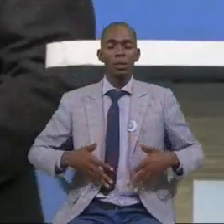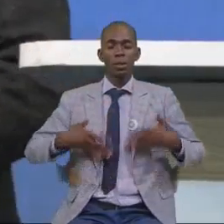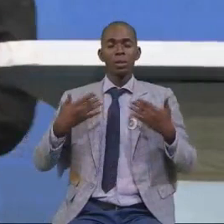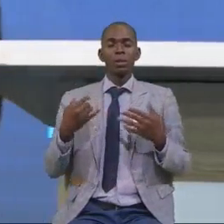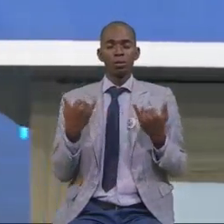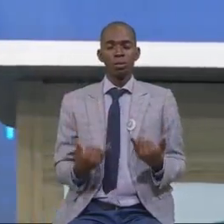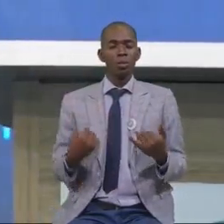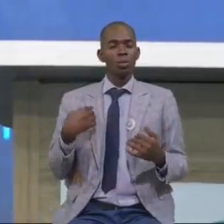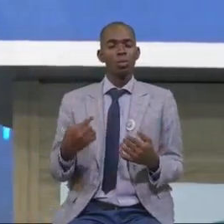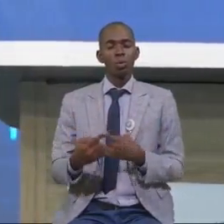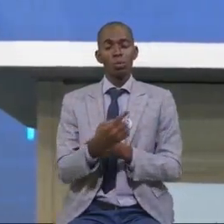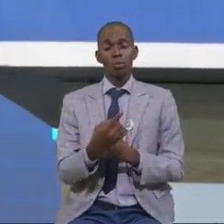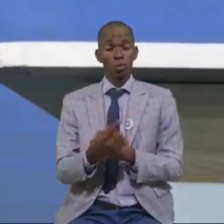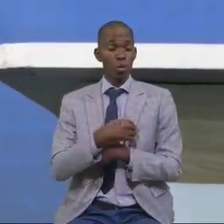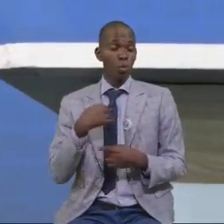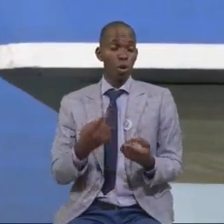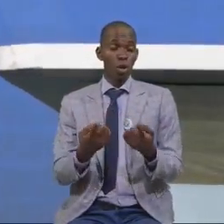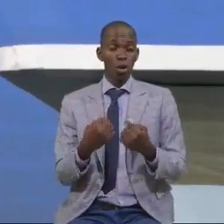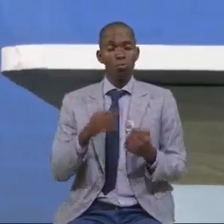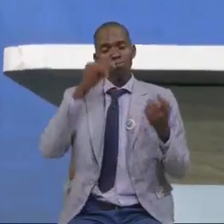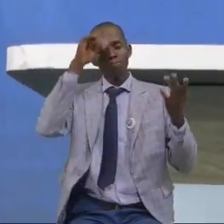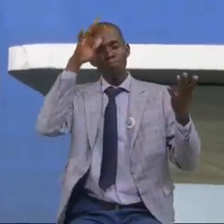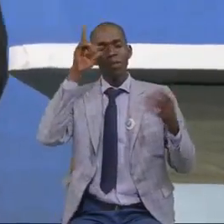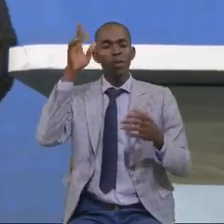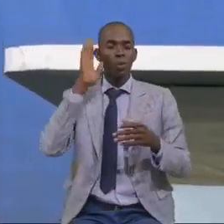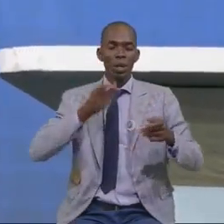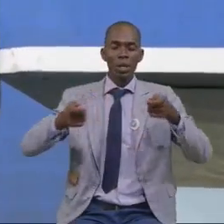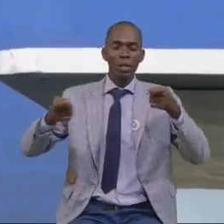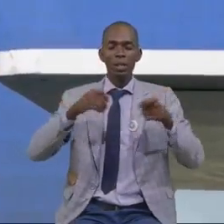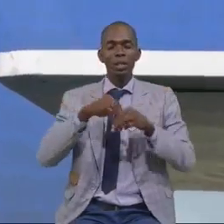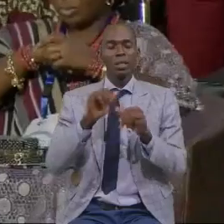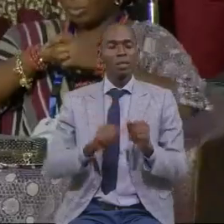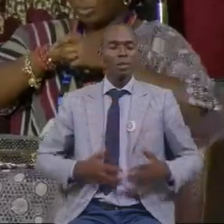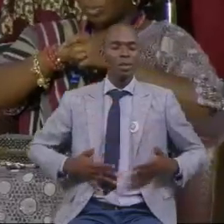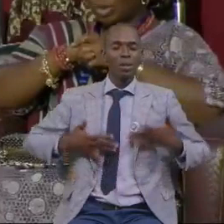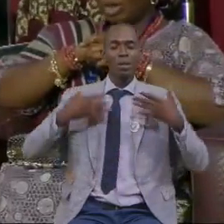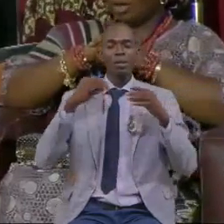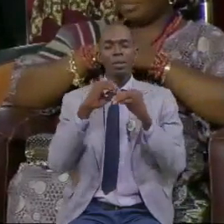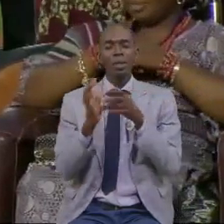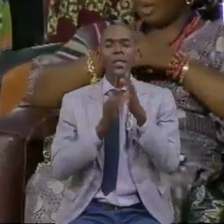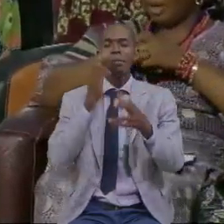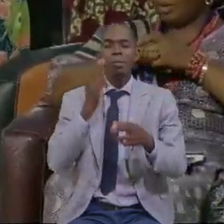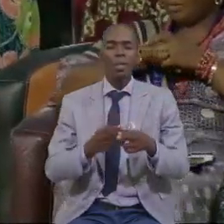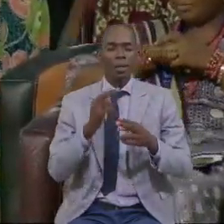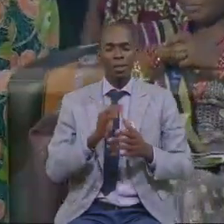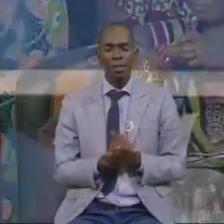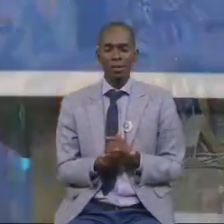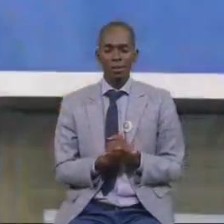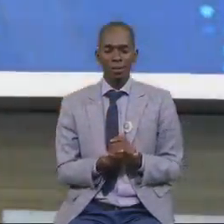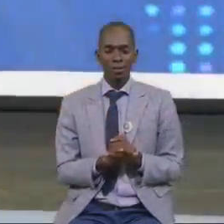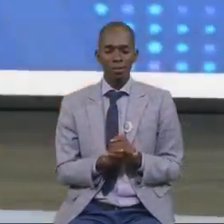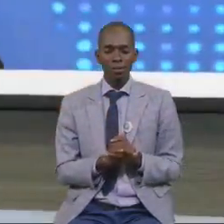come expecting you will reign in every life in Jesus' name.